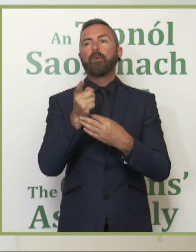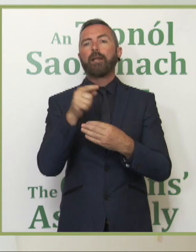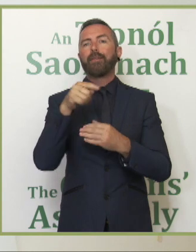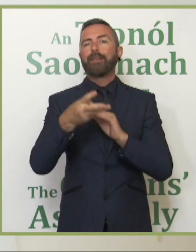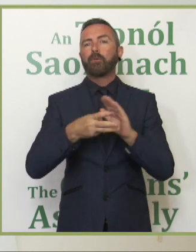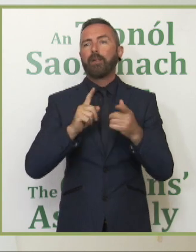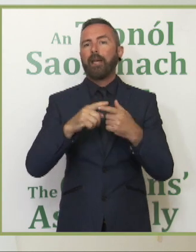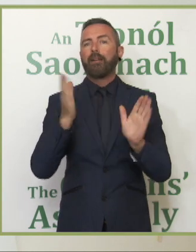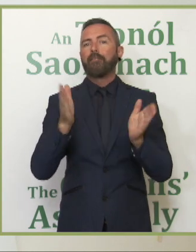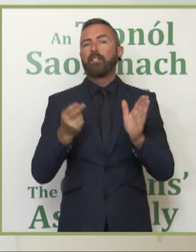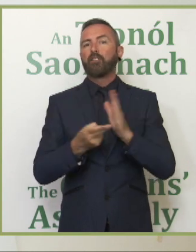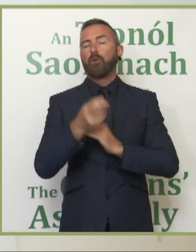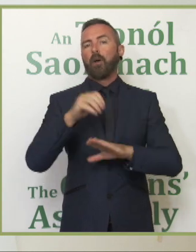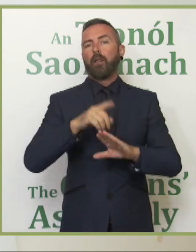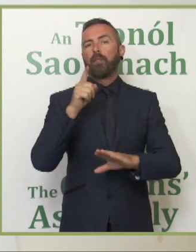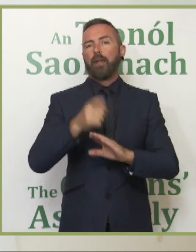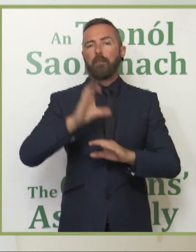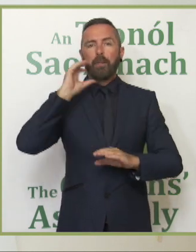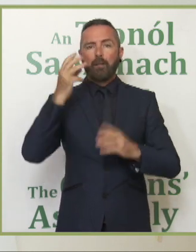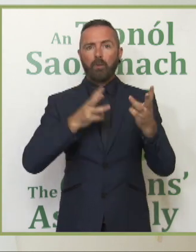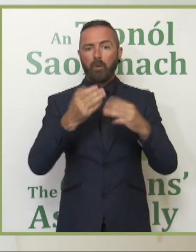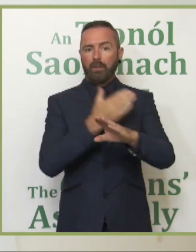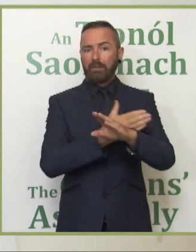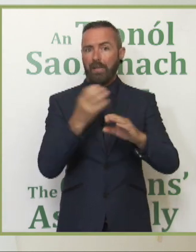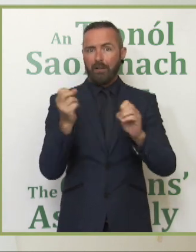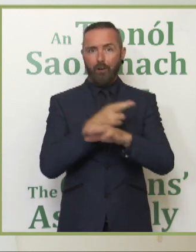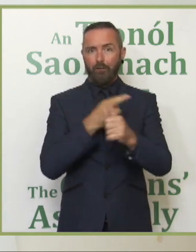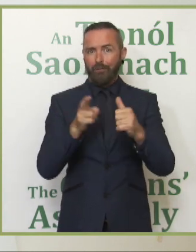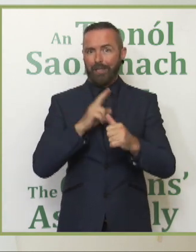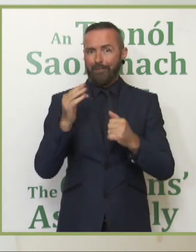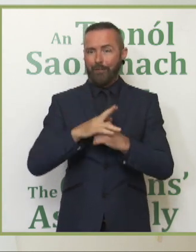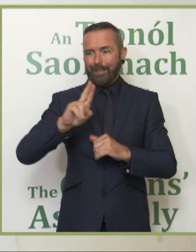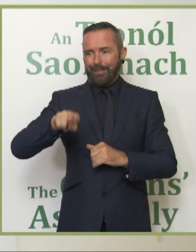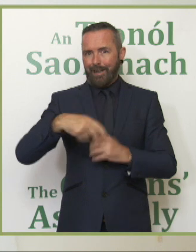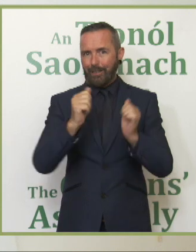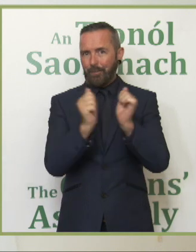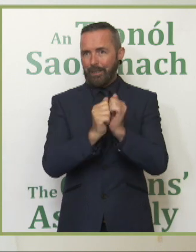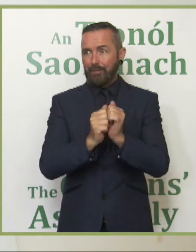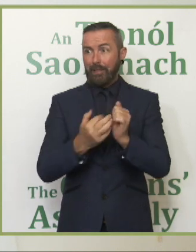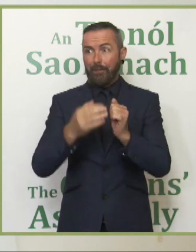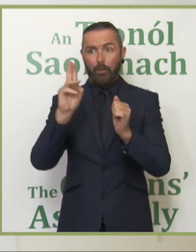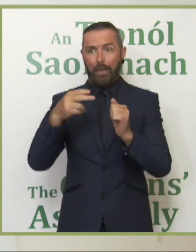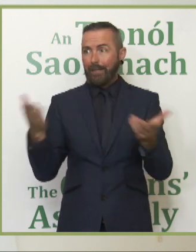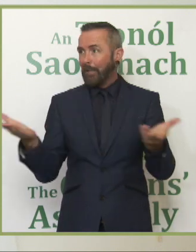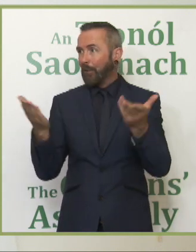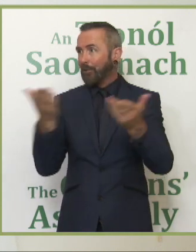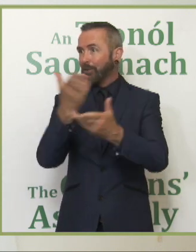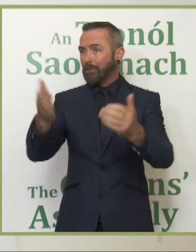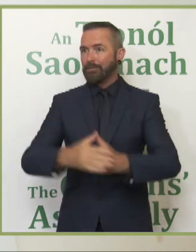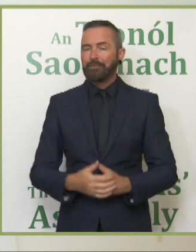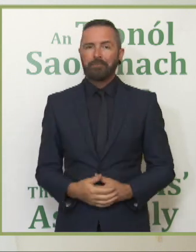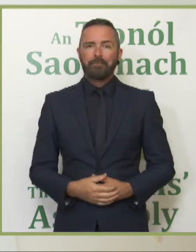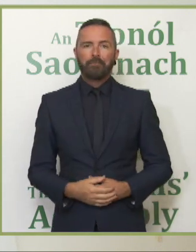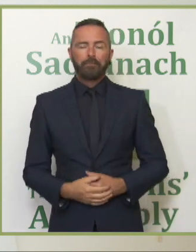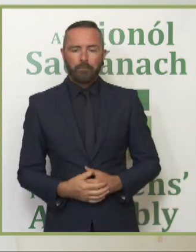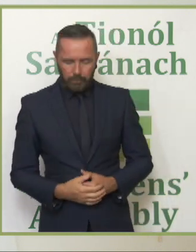week and close out on it, because the work starts already for the next one. So if I can encourage anybody on that one. I guess for